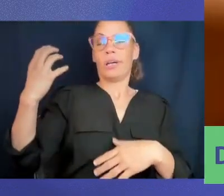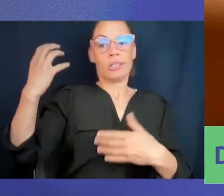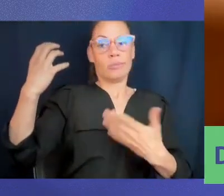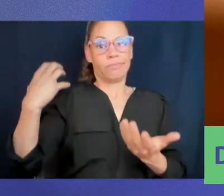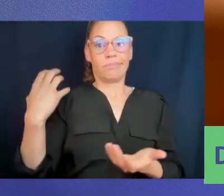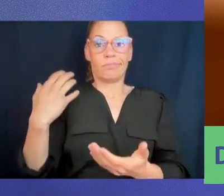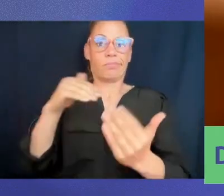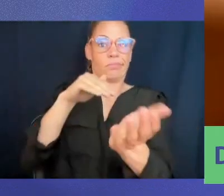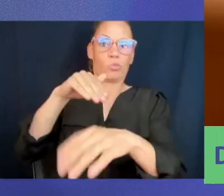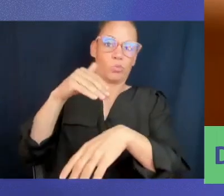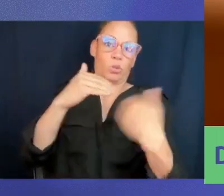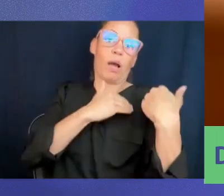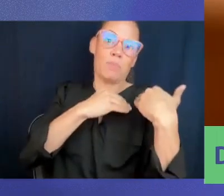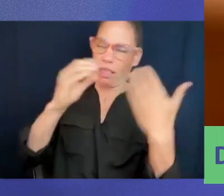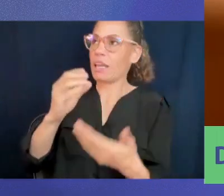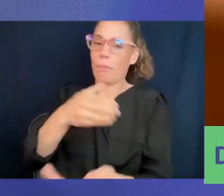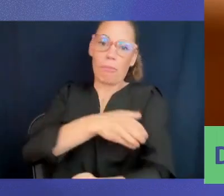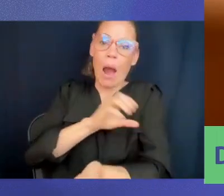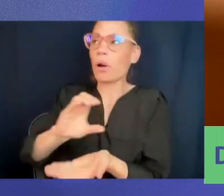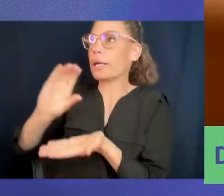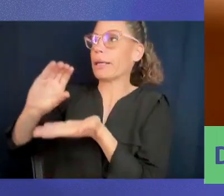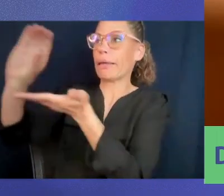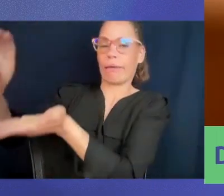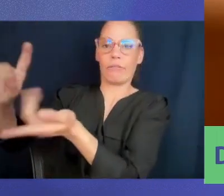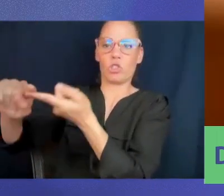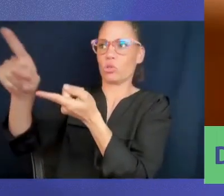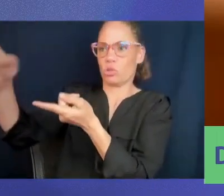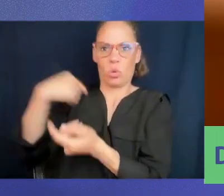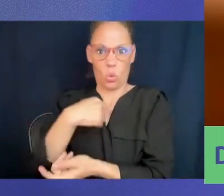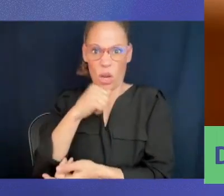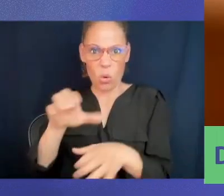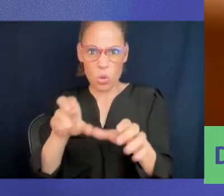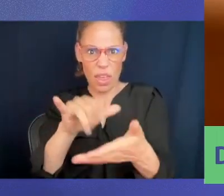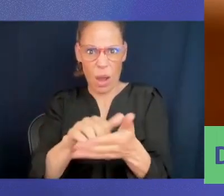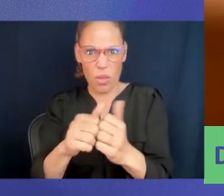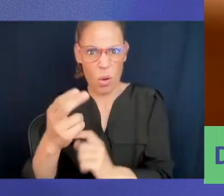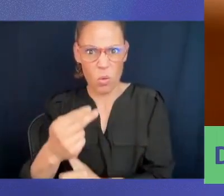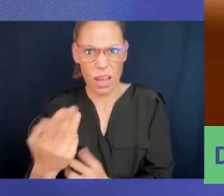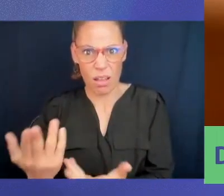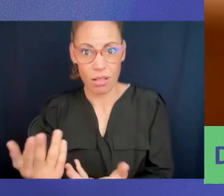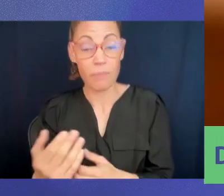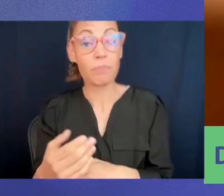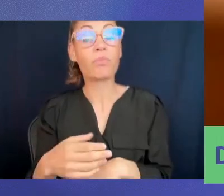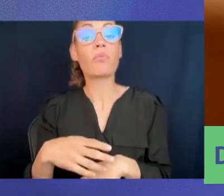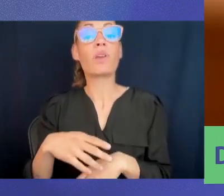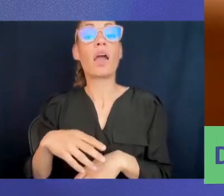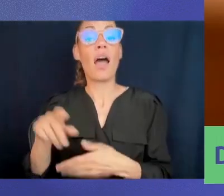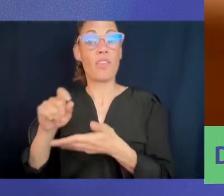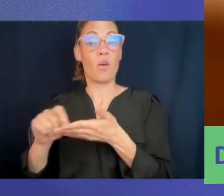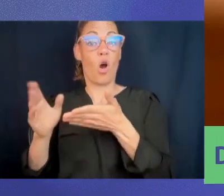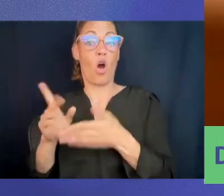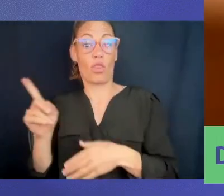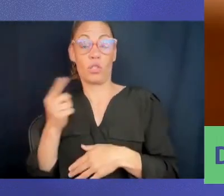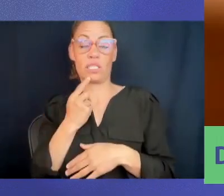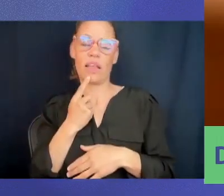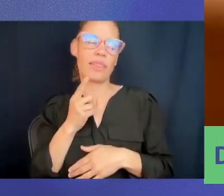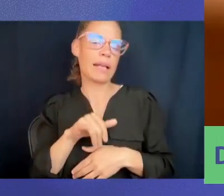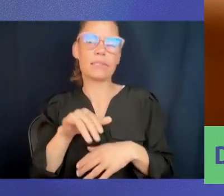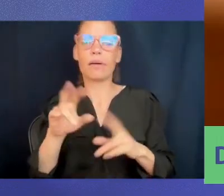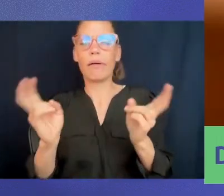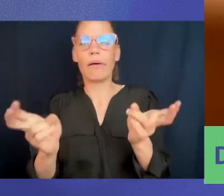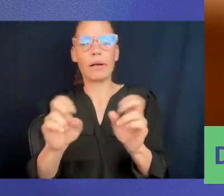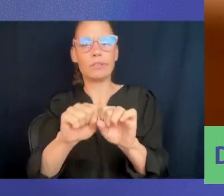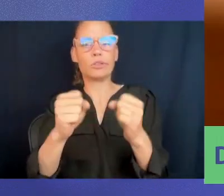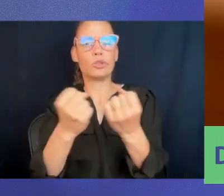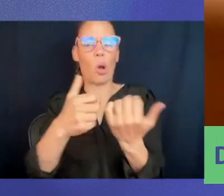with hotels. And he ended up saying, well, that's because of a social contract, a latent, unspoken social